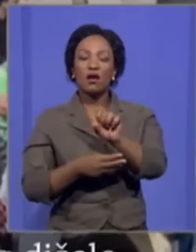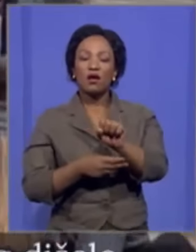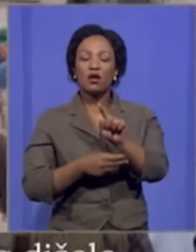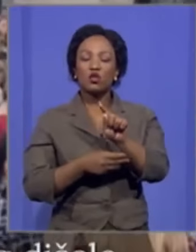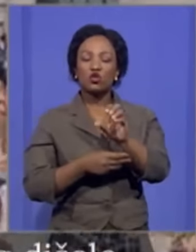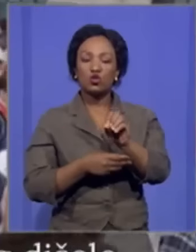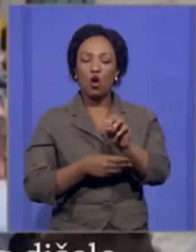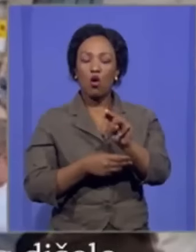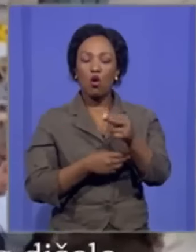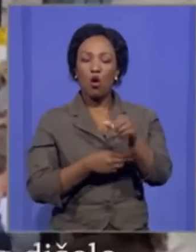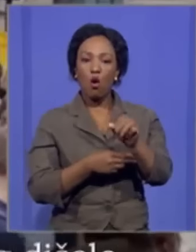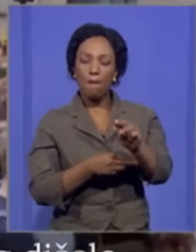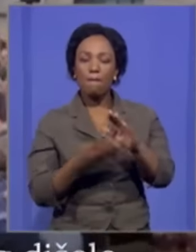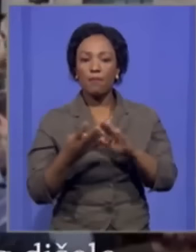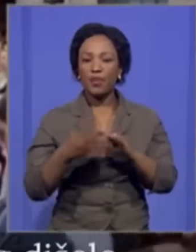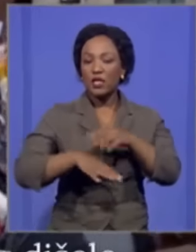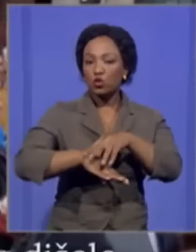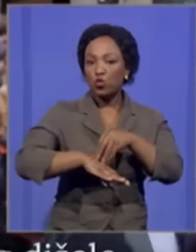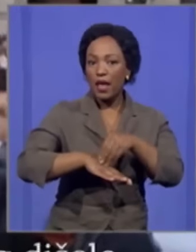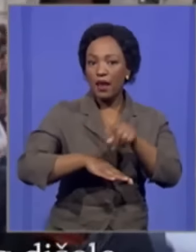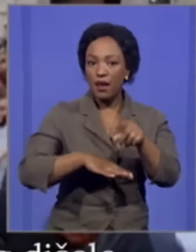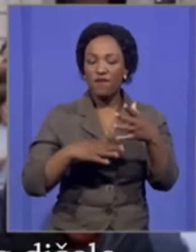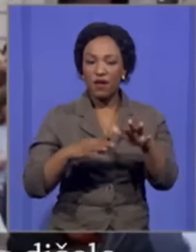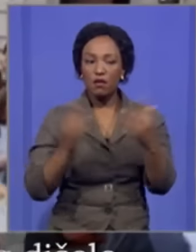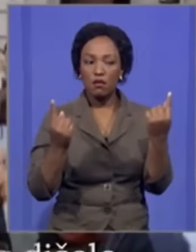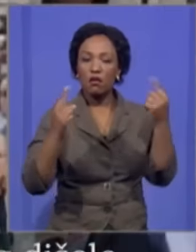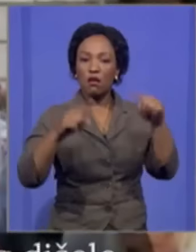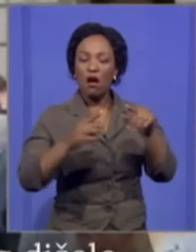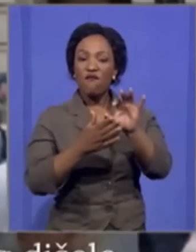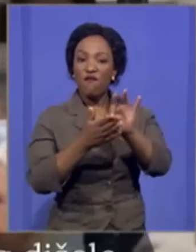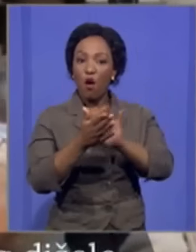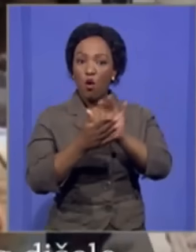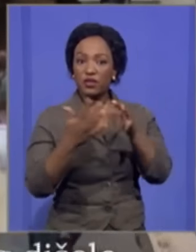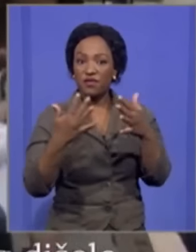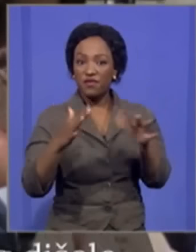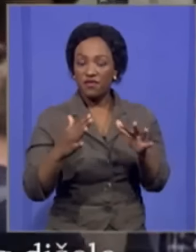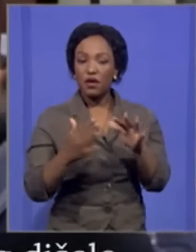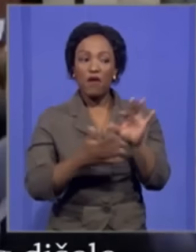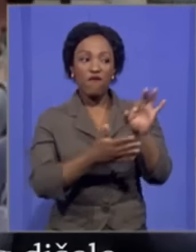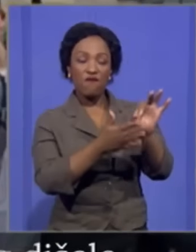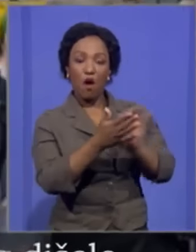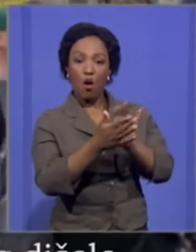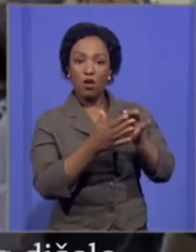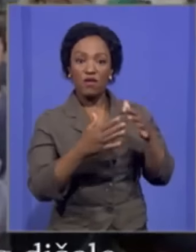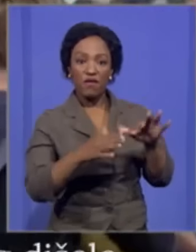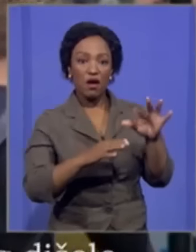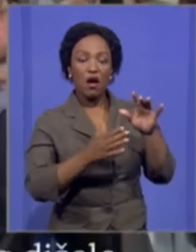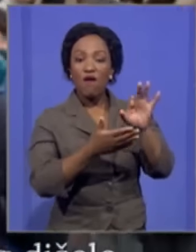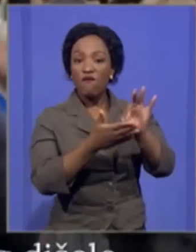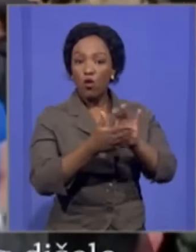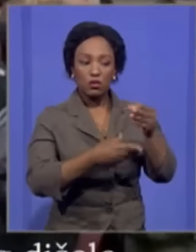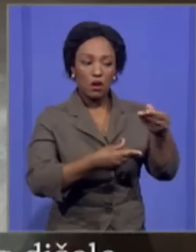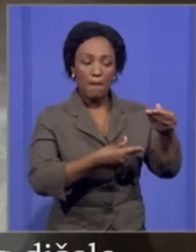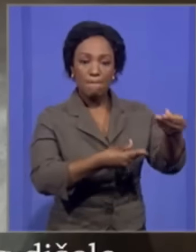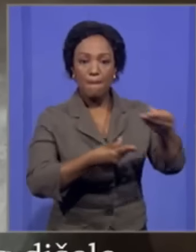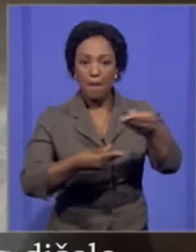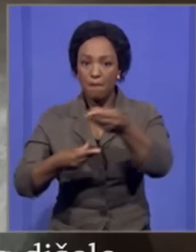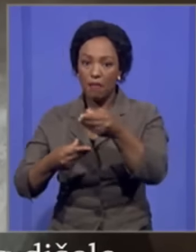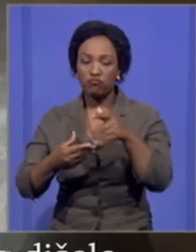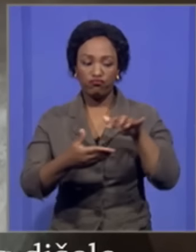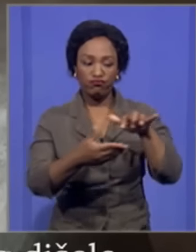ba 500 go kgatha tema dikgethong. Bakgethi ba batla amogela fela pampiri ya bosetšhaba ya go vouta yeo